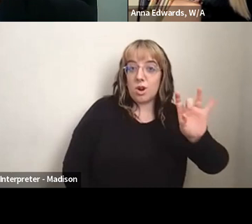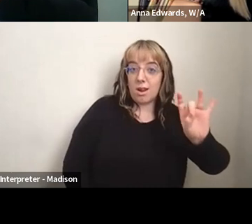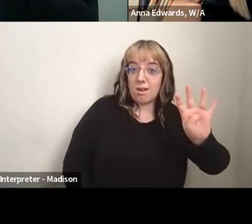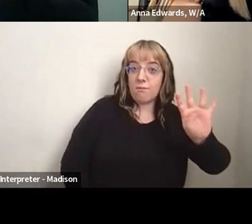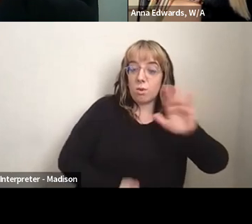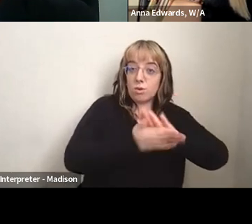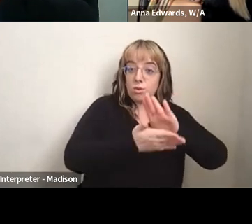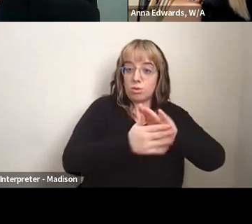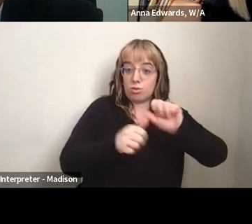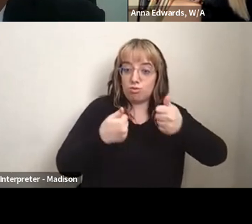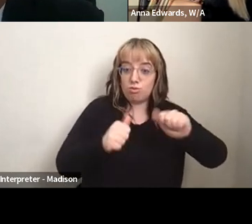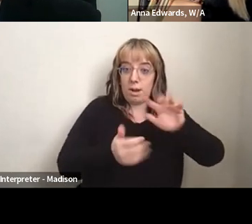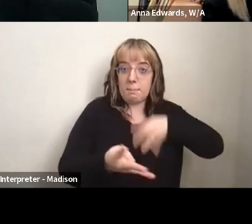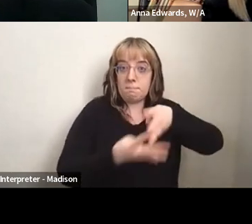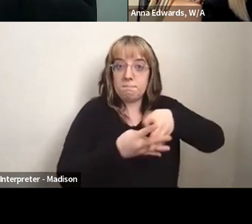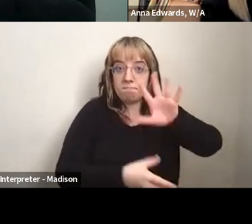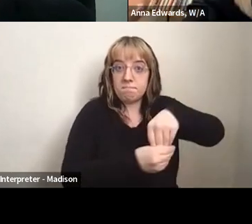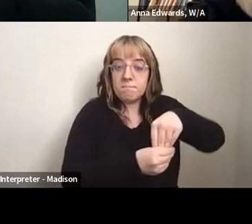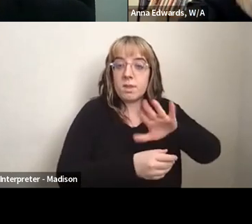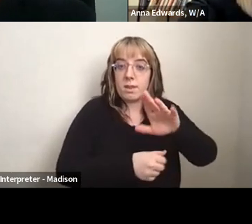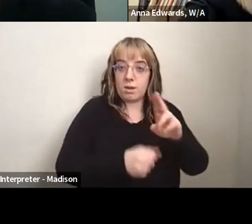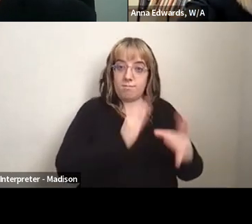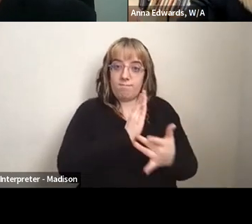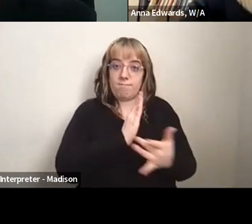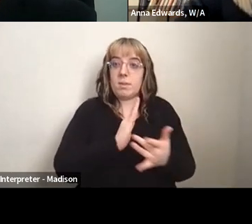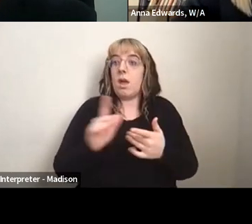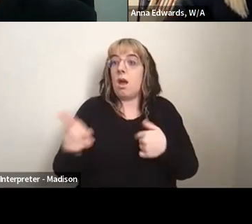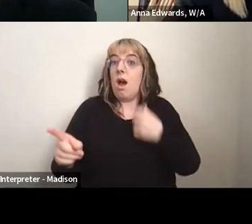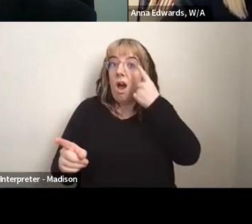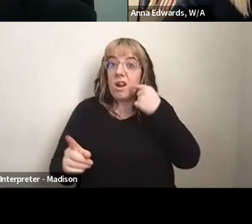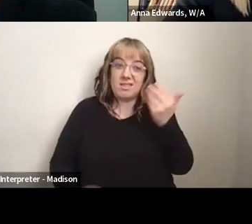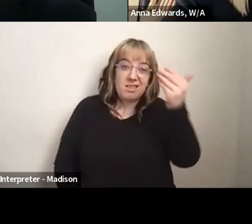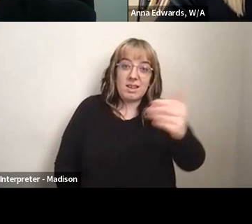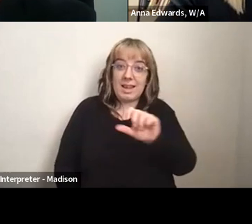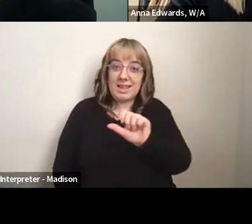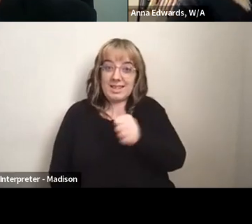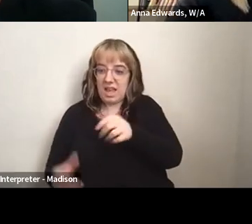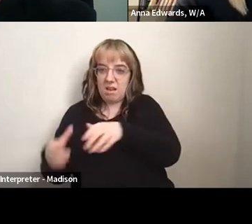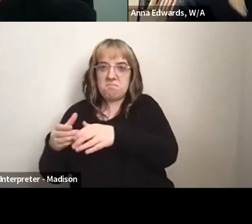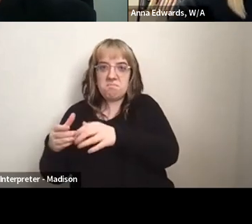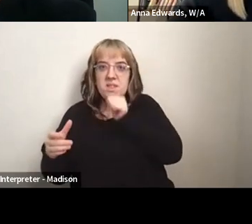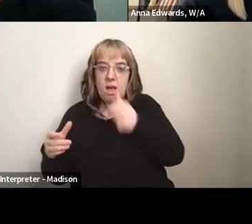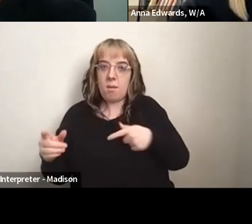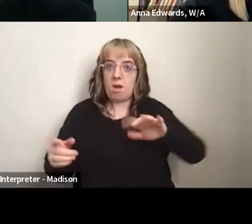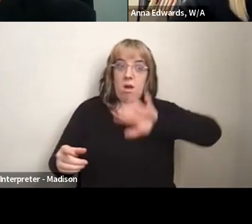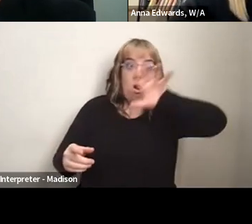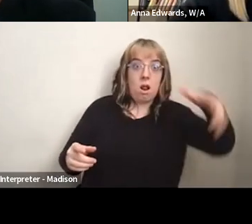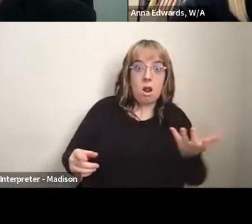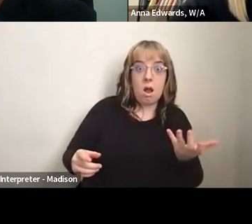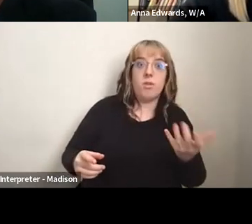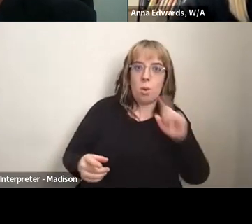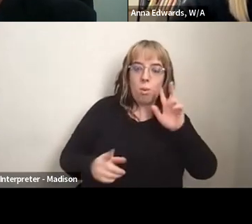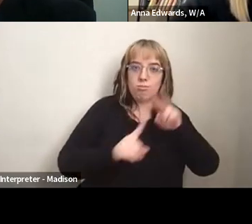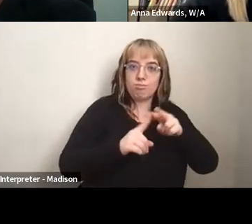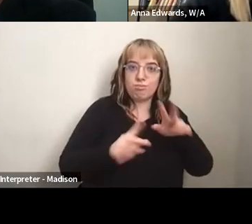HQIM materials. And next year it'll be all but about 10 of our schools will adopt those HQIM materials. So, what we learned definitely from